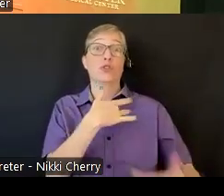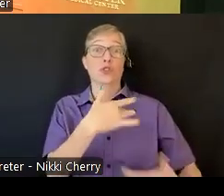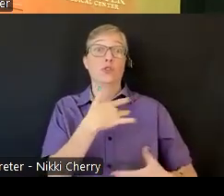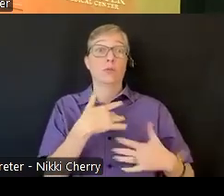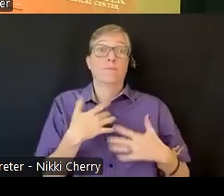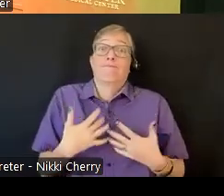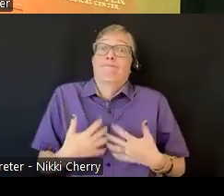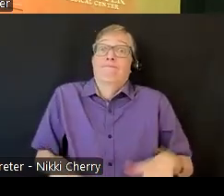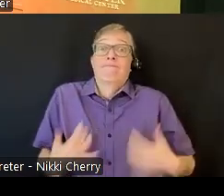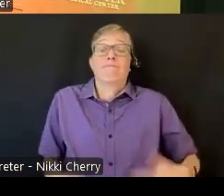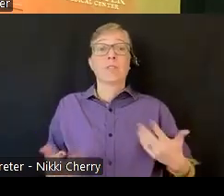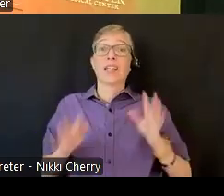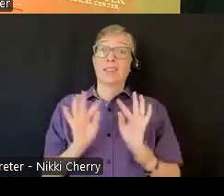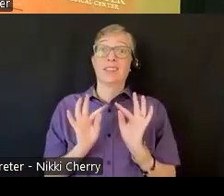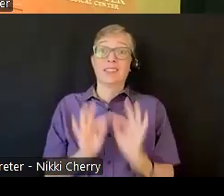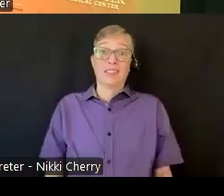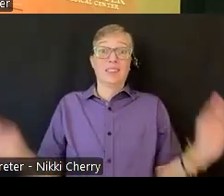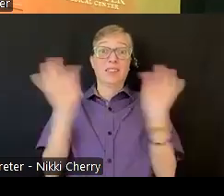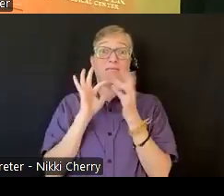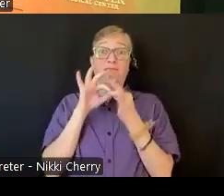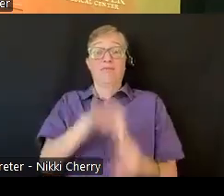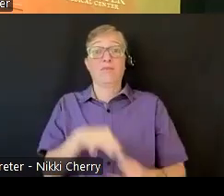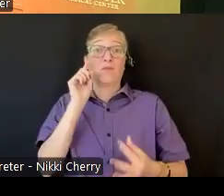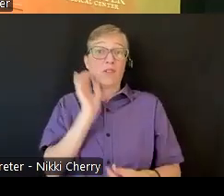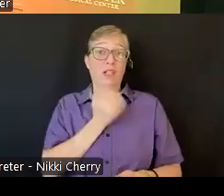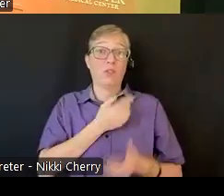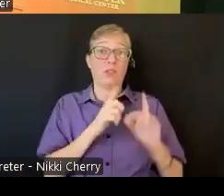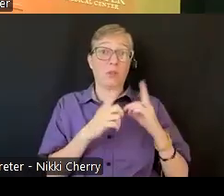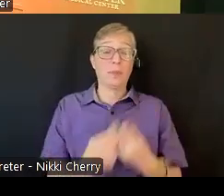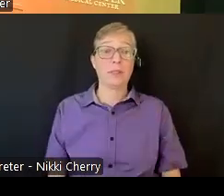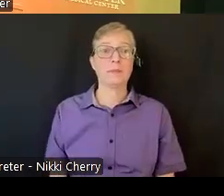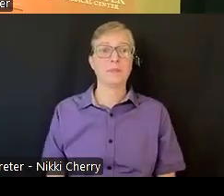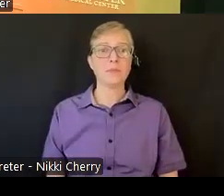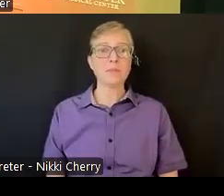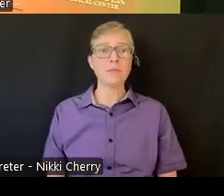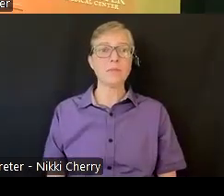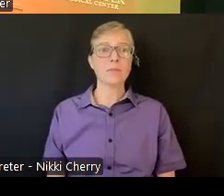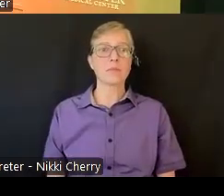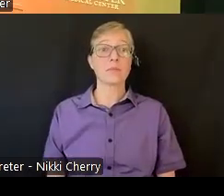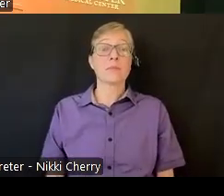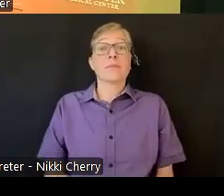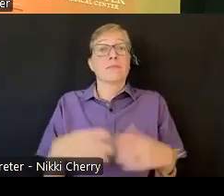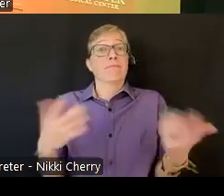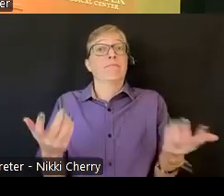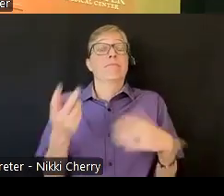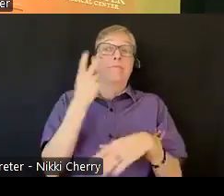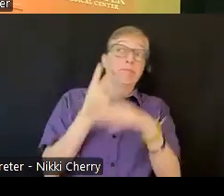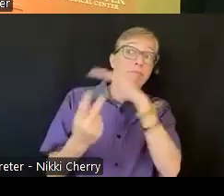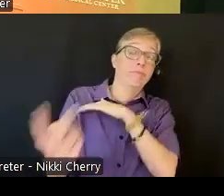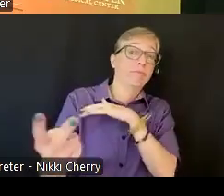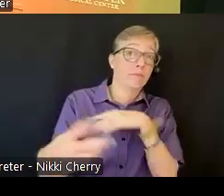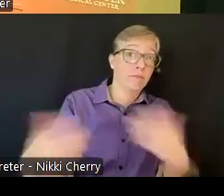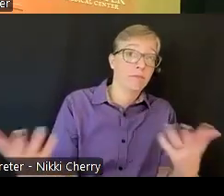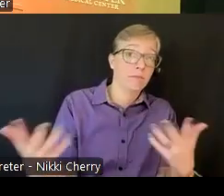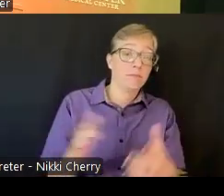relevant for Department of Psychiatry. Just to give you an idea of what we are looking at, this will make